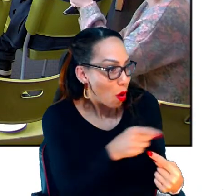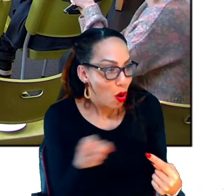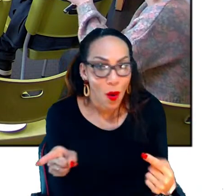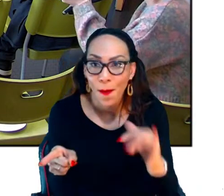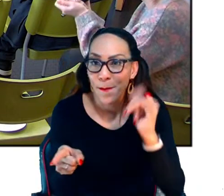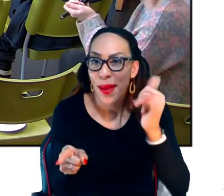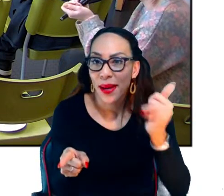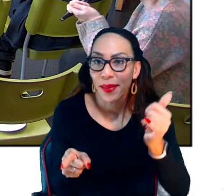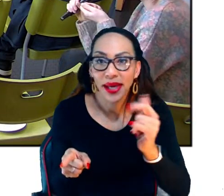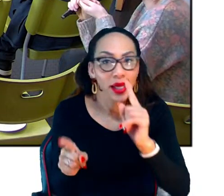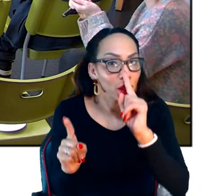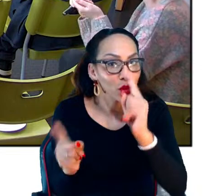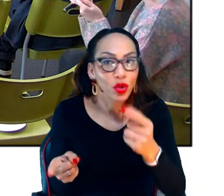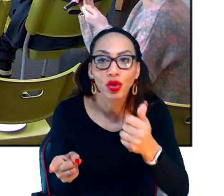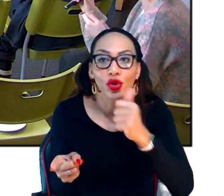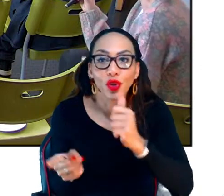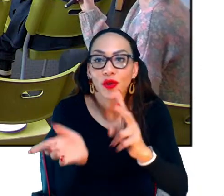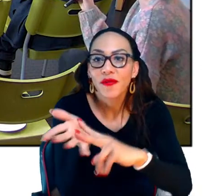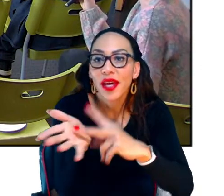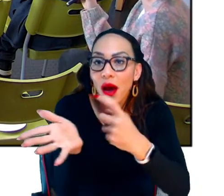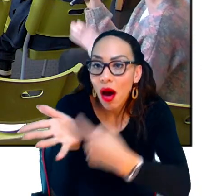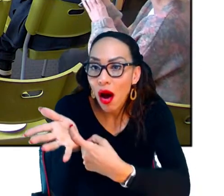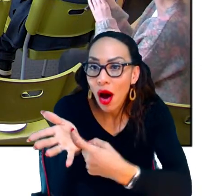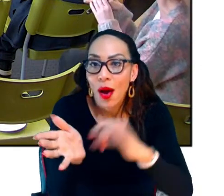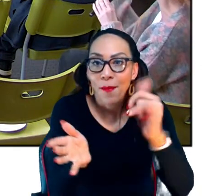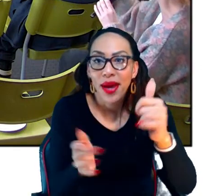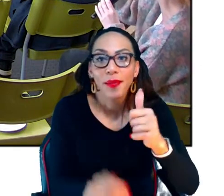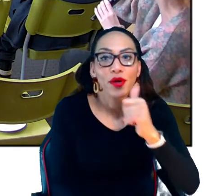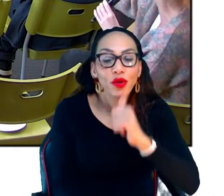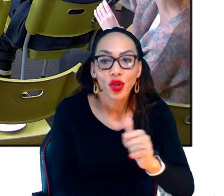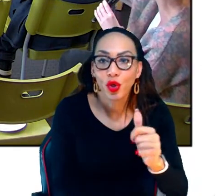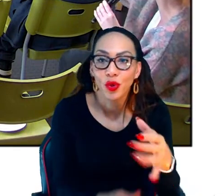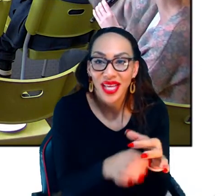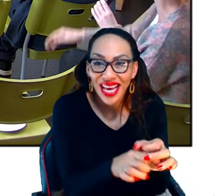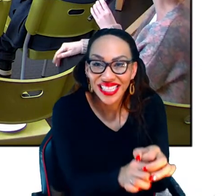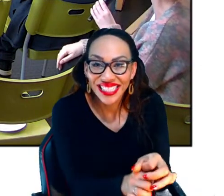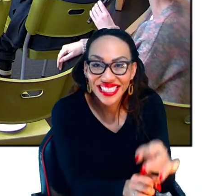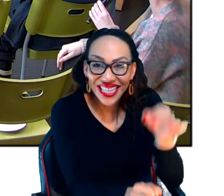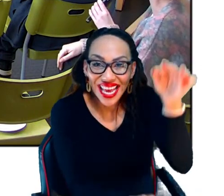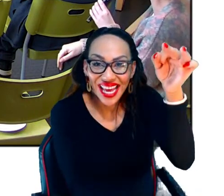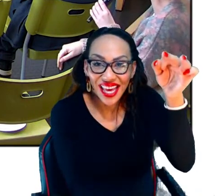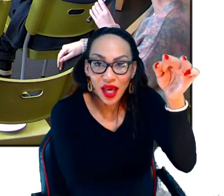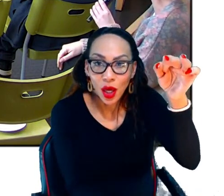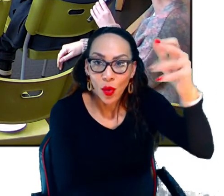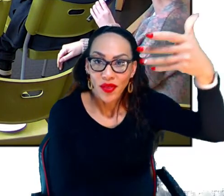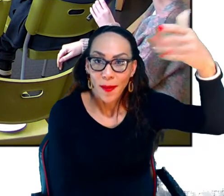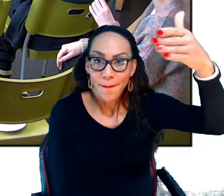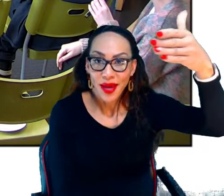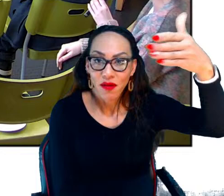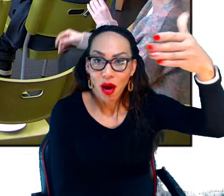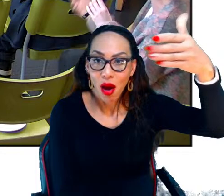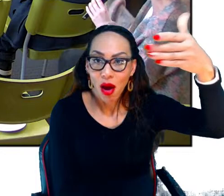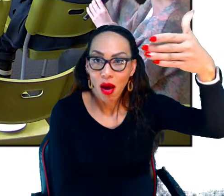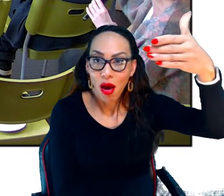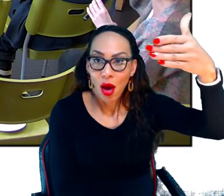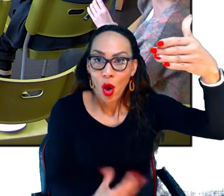on a stick with a torch and a tiny camera, or I don't know. Like I would also love to move through this space, but yeah. but